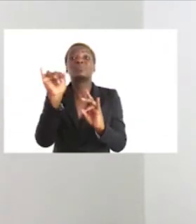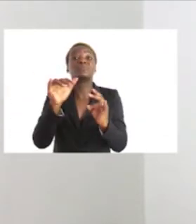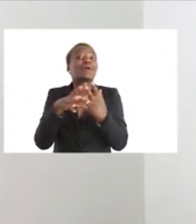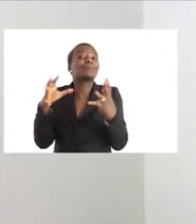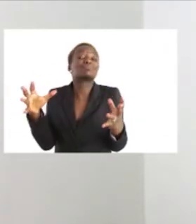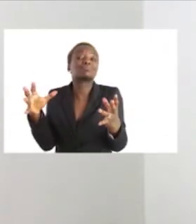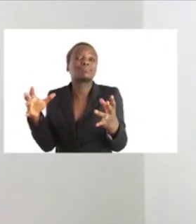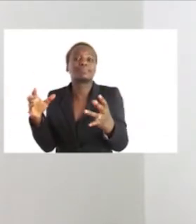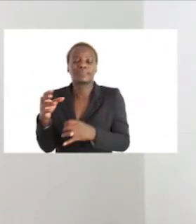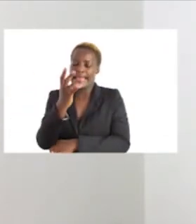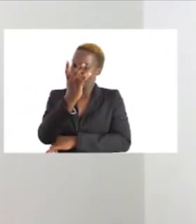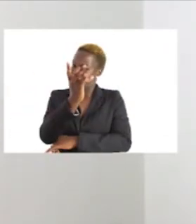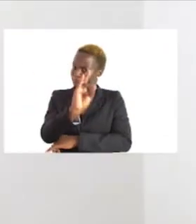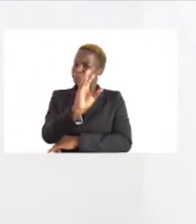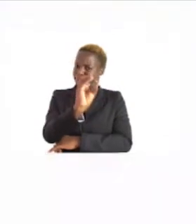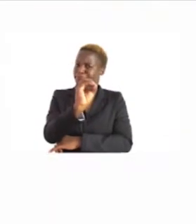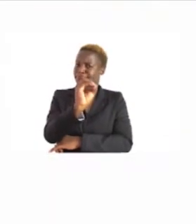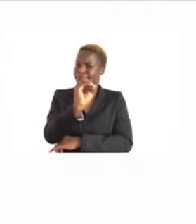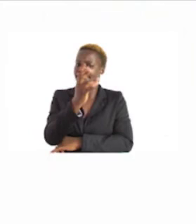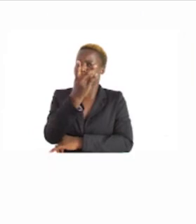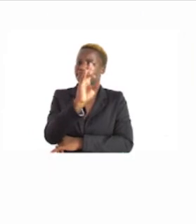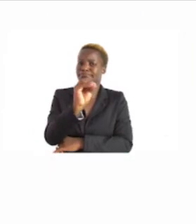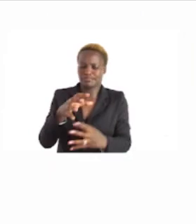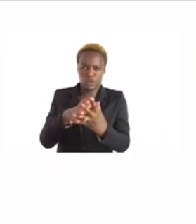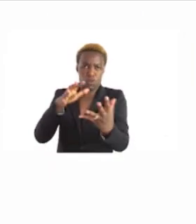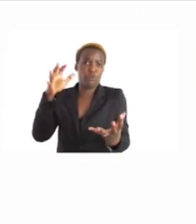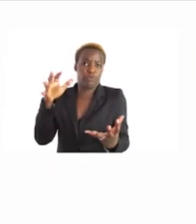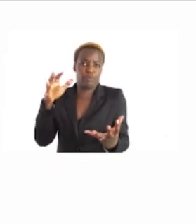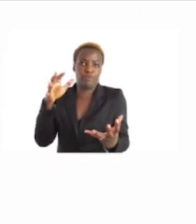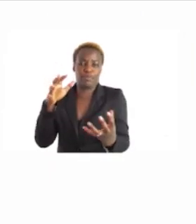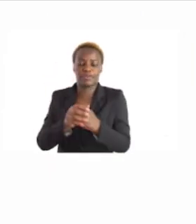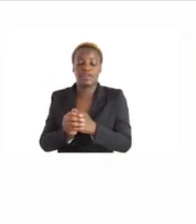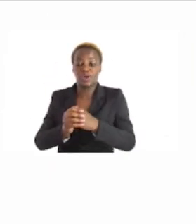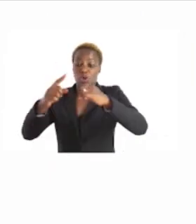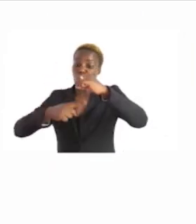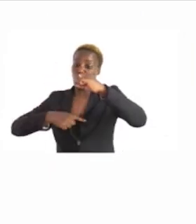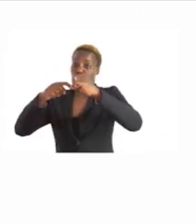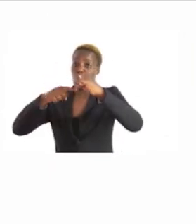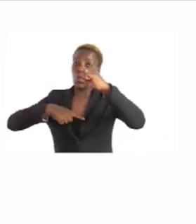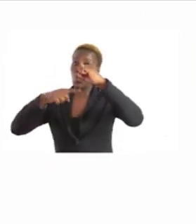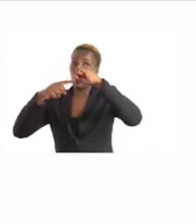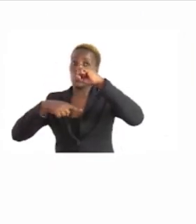A 70. Very good. A 70. So the mouth of the sign should be